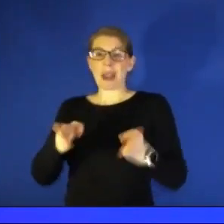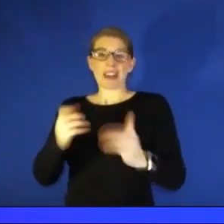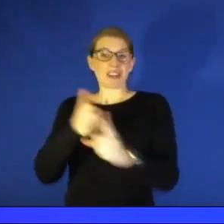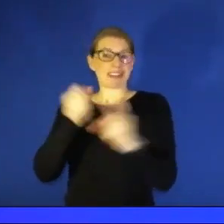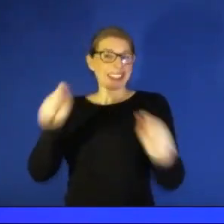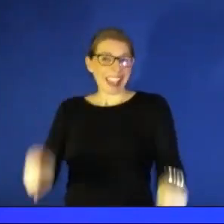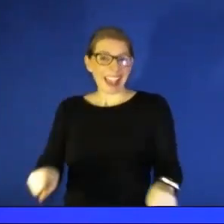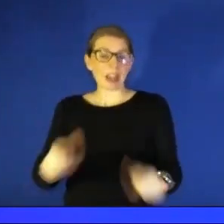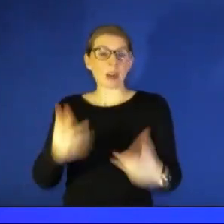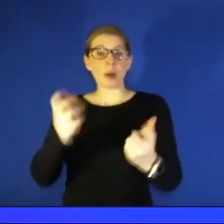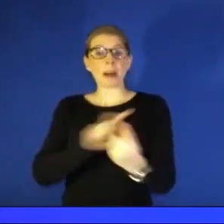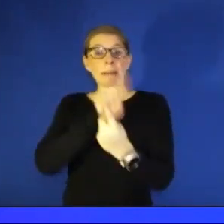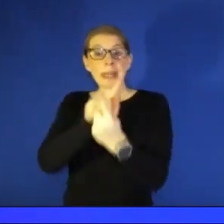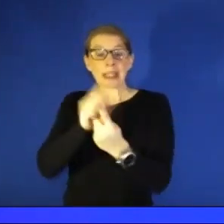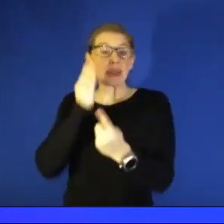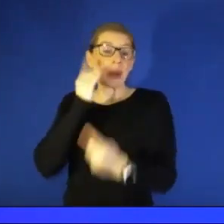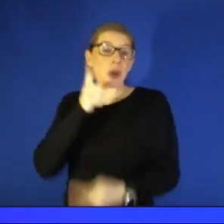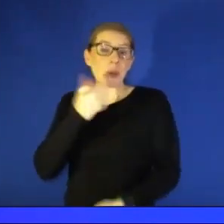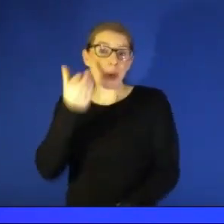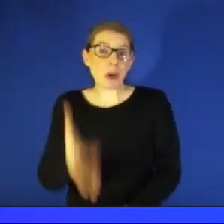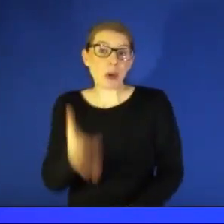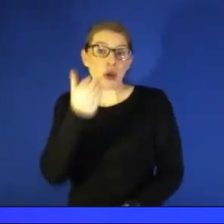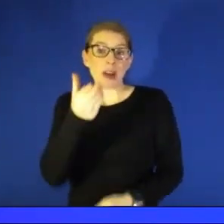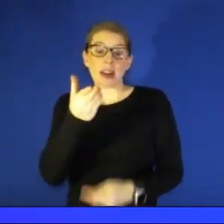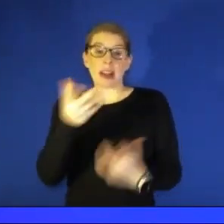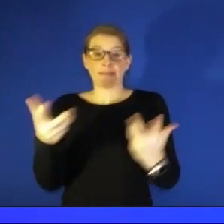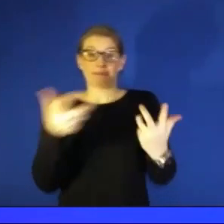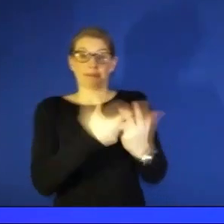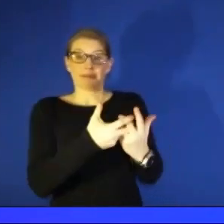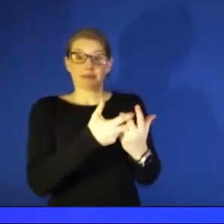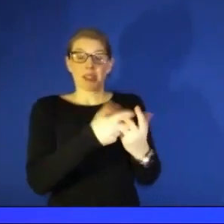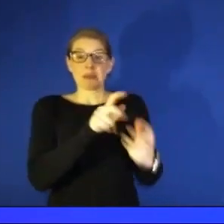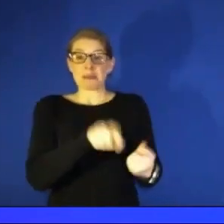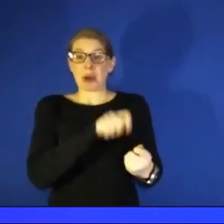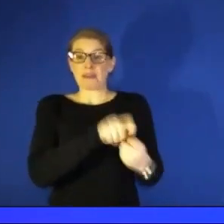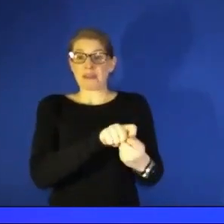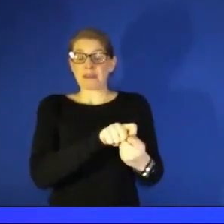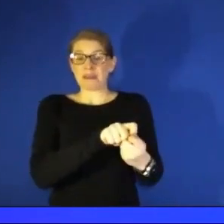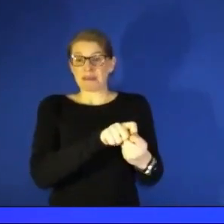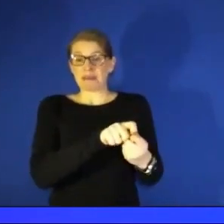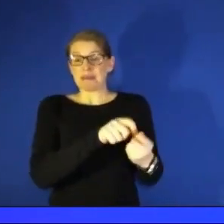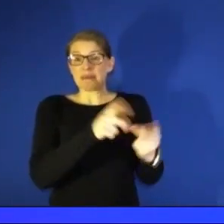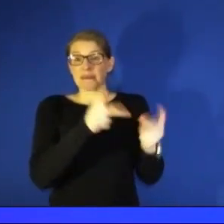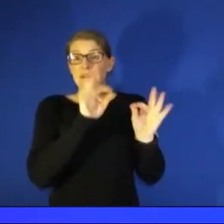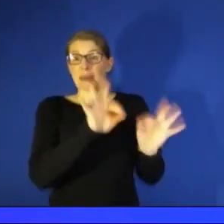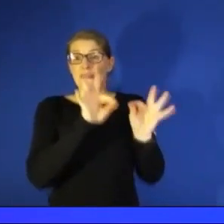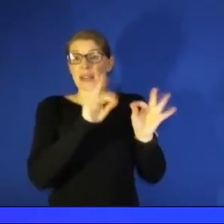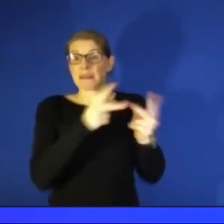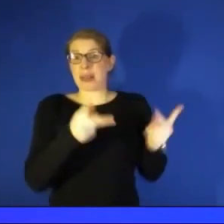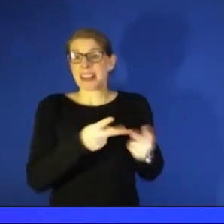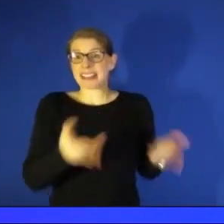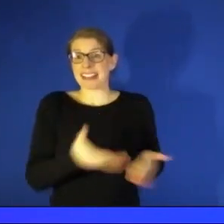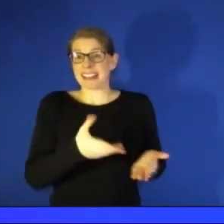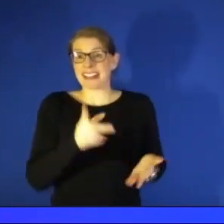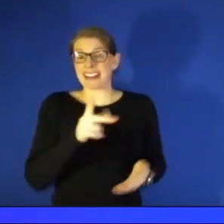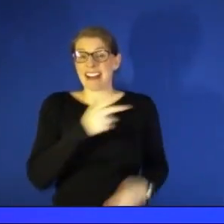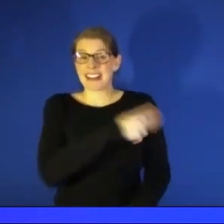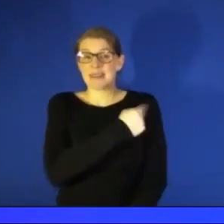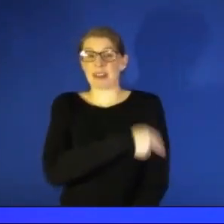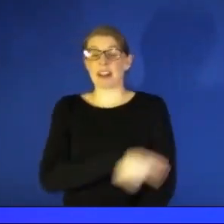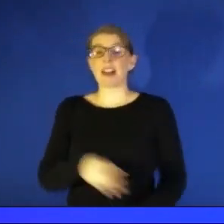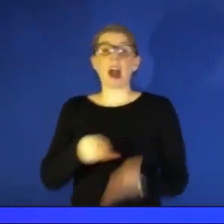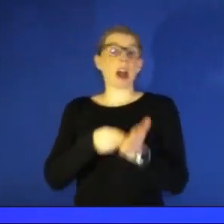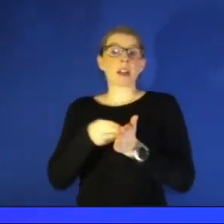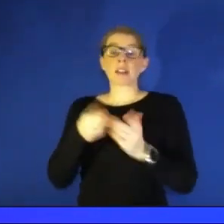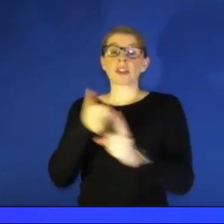you a little bit, and find you the perfect place in our health system. We have a lot of opportunities. If you honestly, you name it,